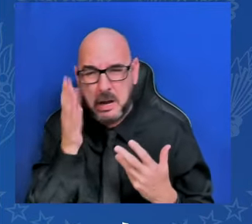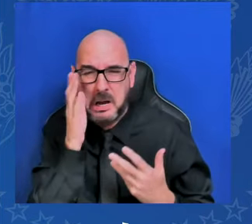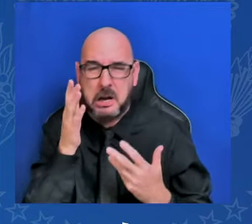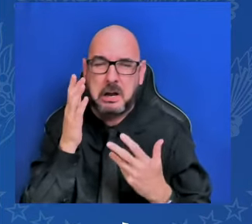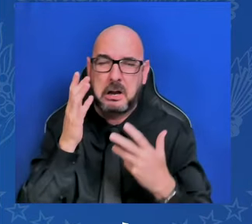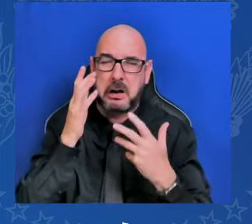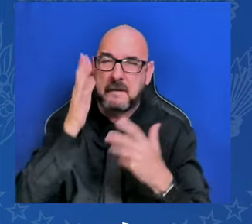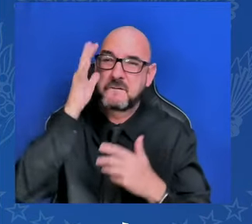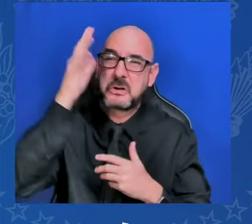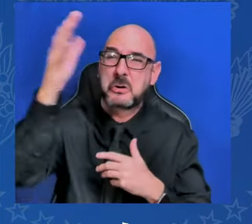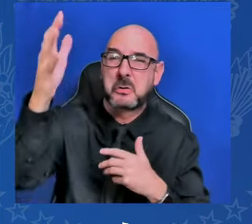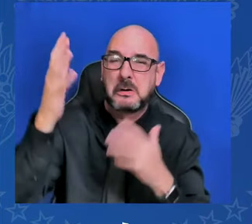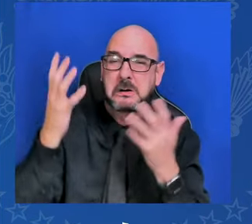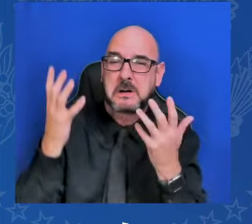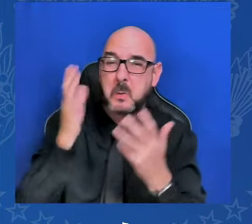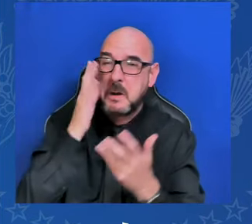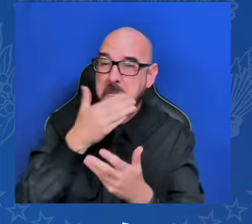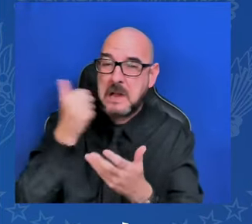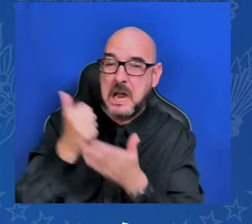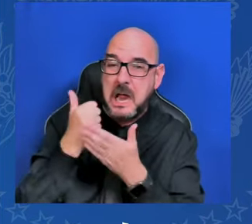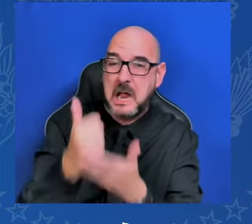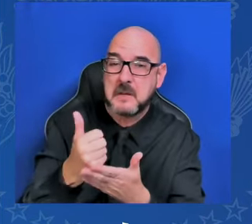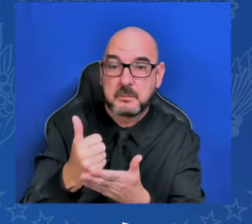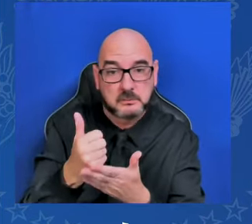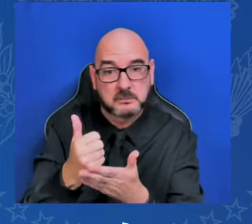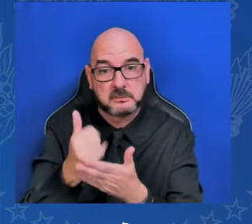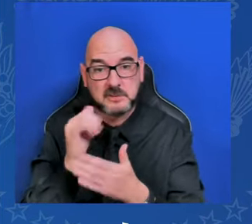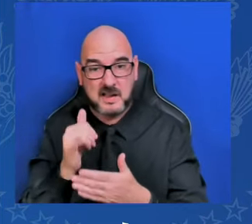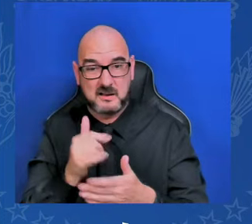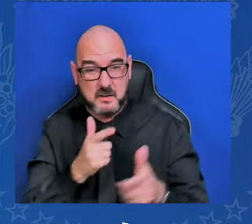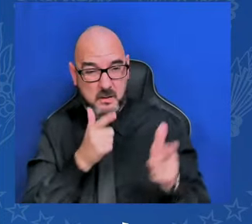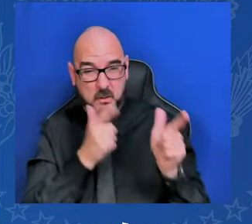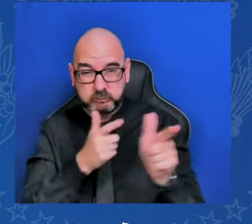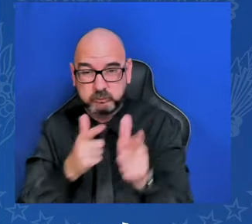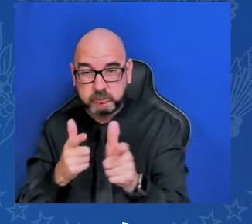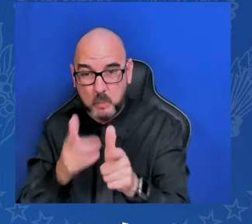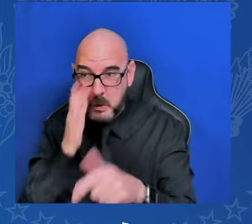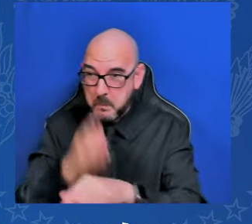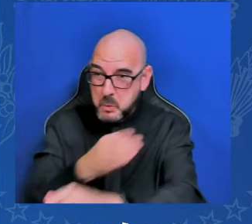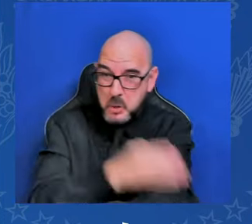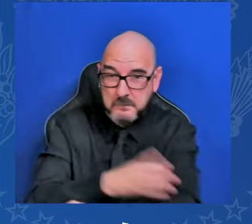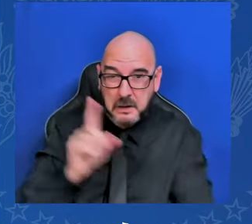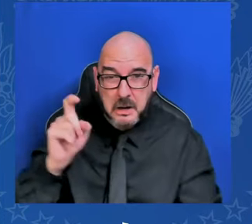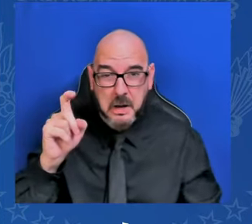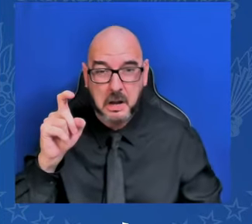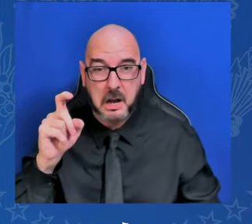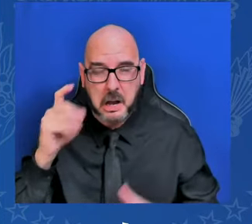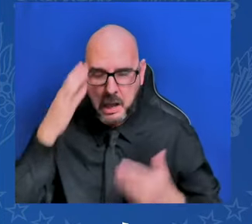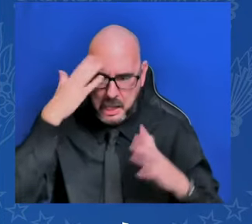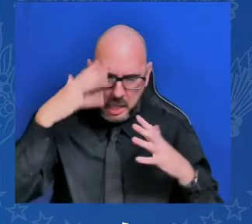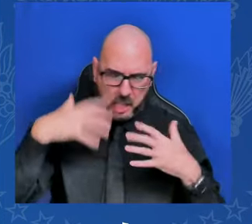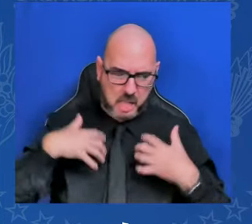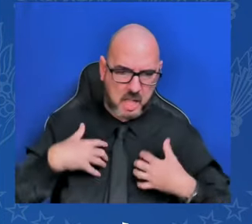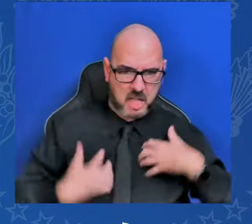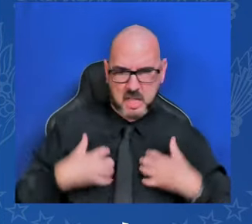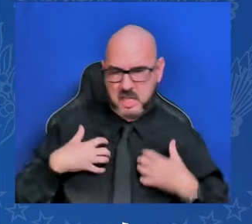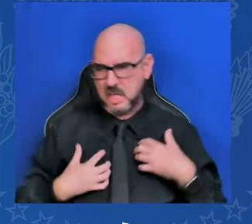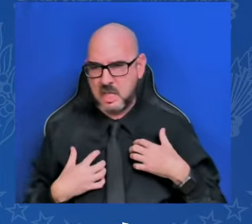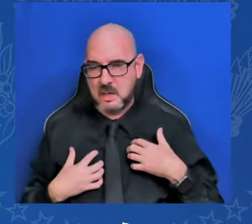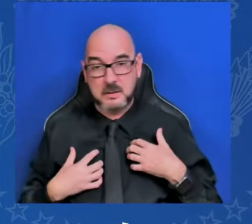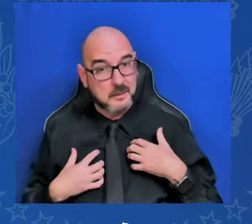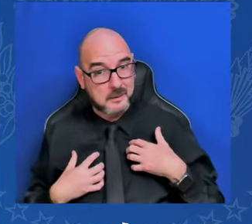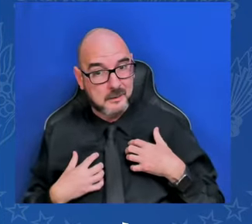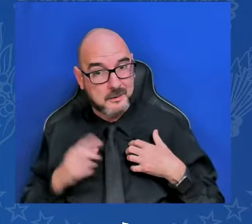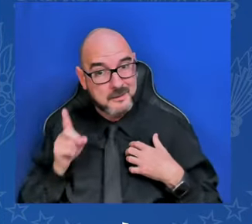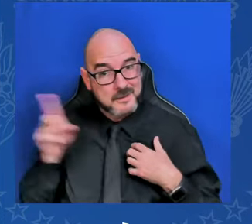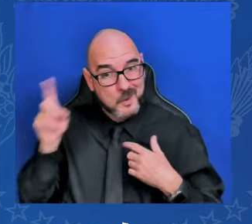gun violence epidemic in the United States of America. Because of the leadership of President Joe Biden, working with